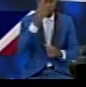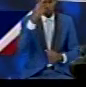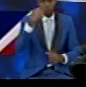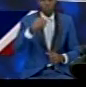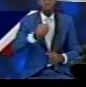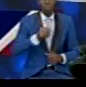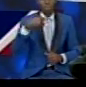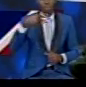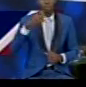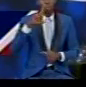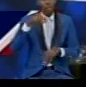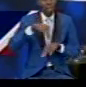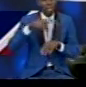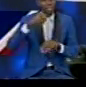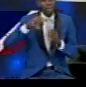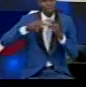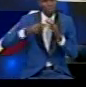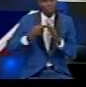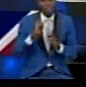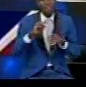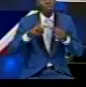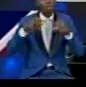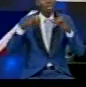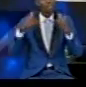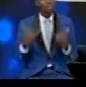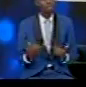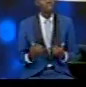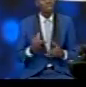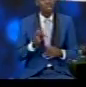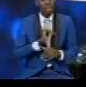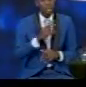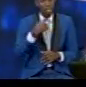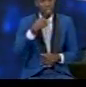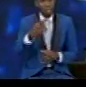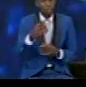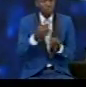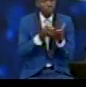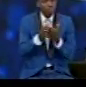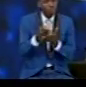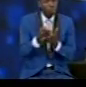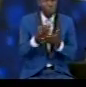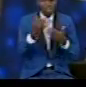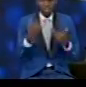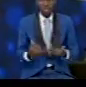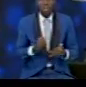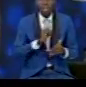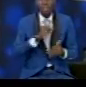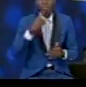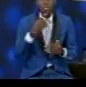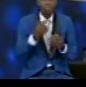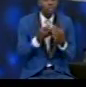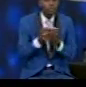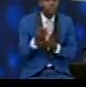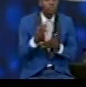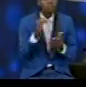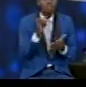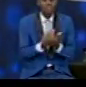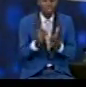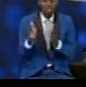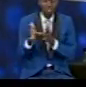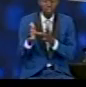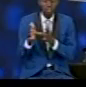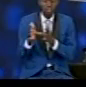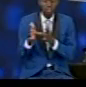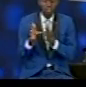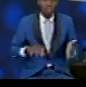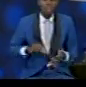at the beginning. But now, I told you the truth. Now I told you that Christ Jesus is